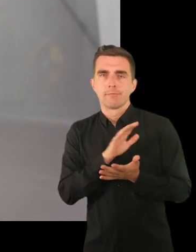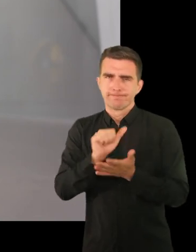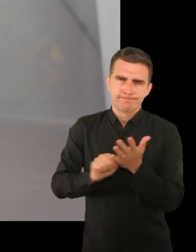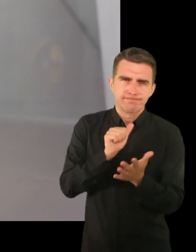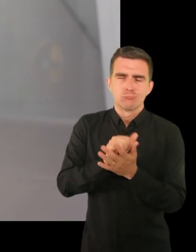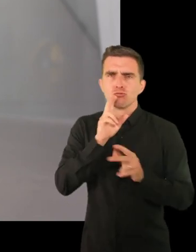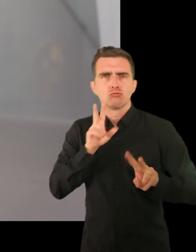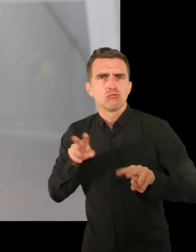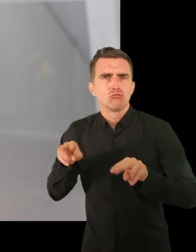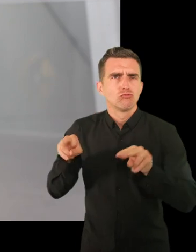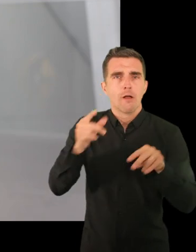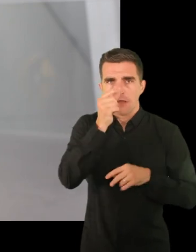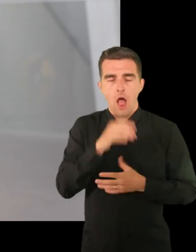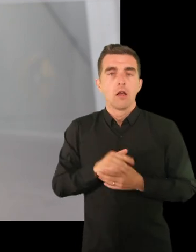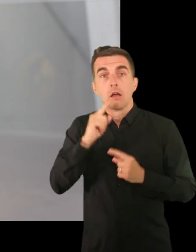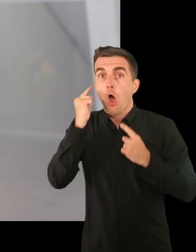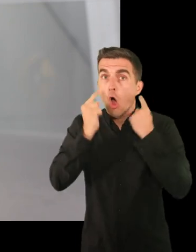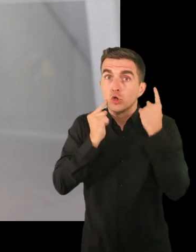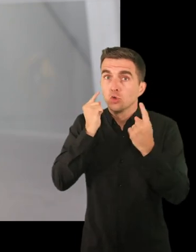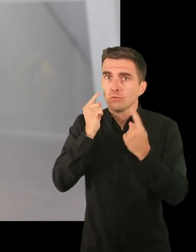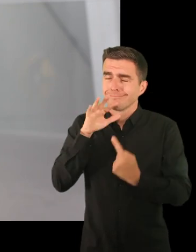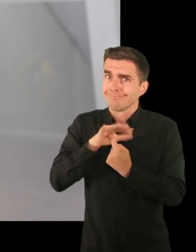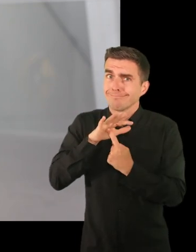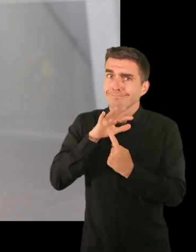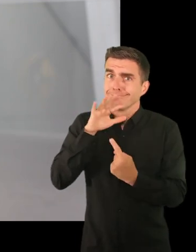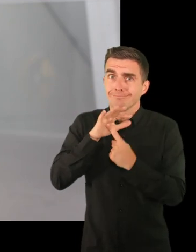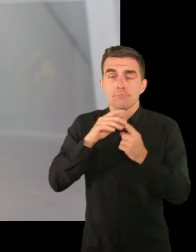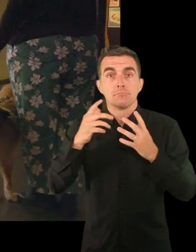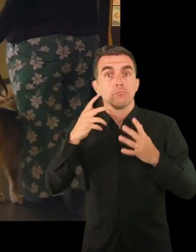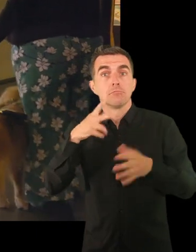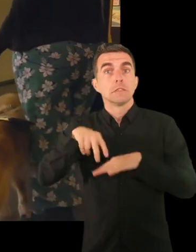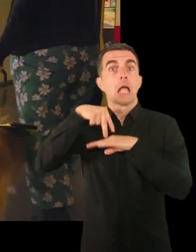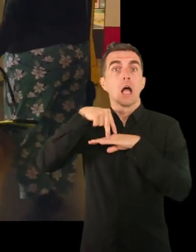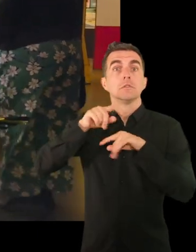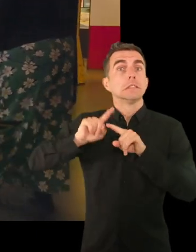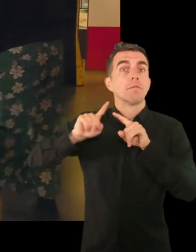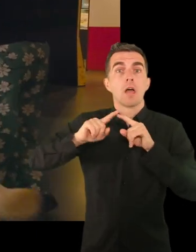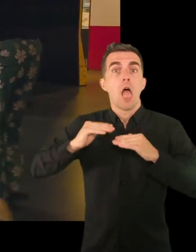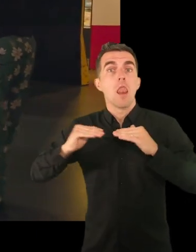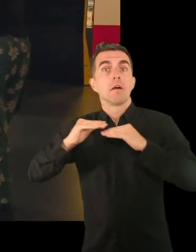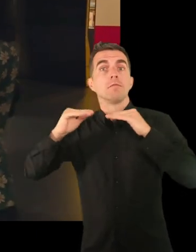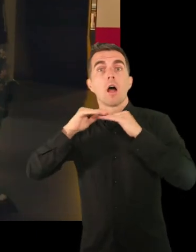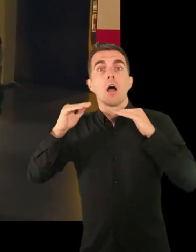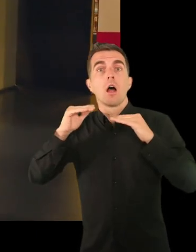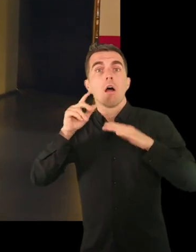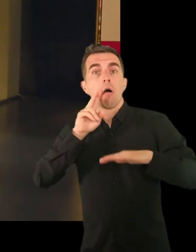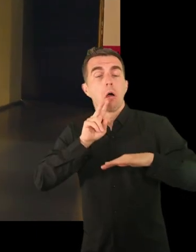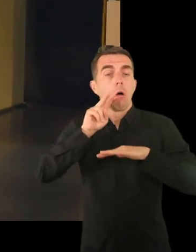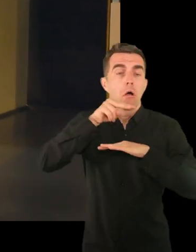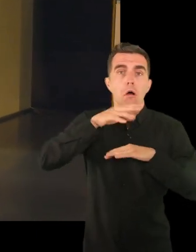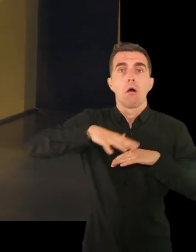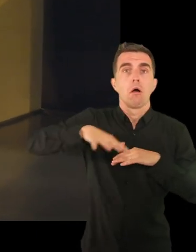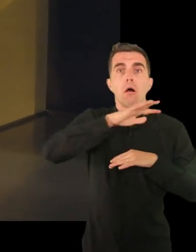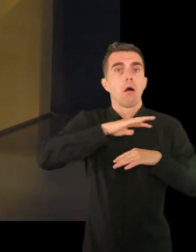and explore properly. Acoustics are really interesting for me. So when you're standing at the different levels, sort of being near